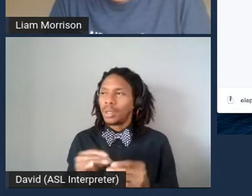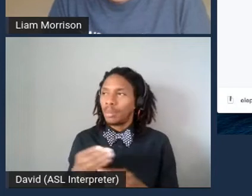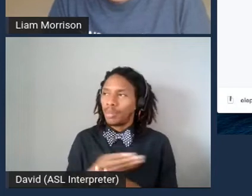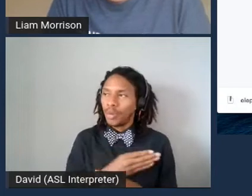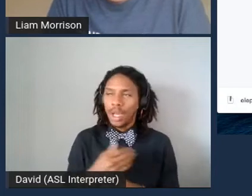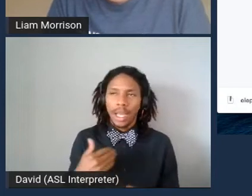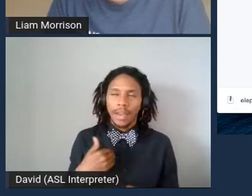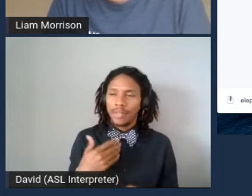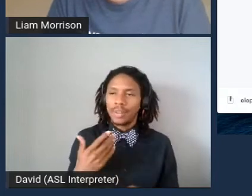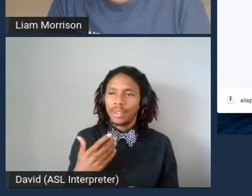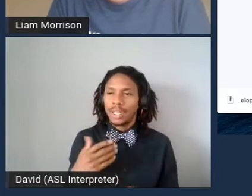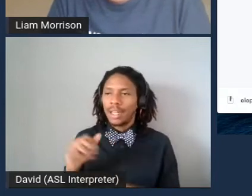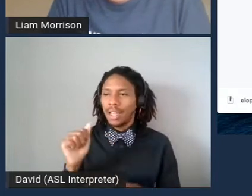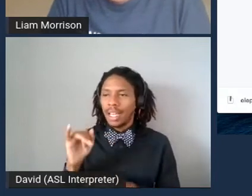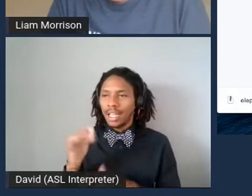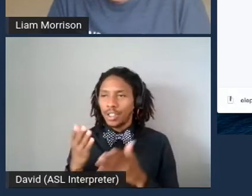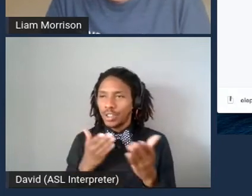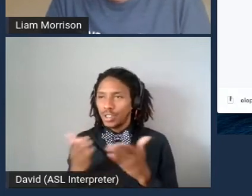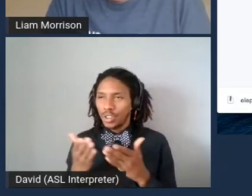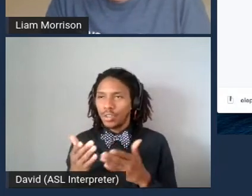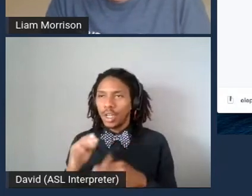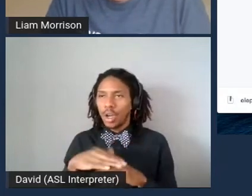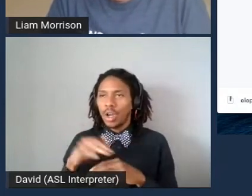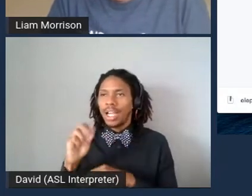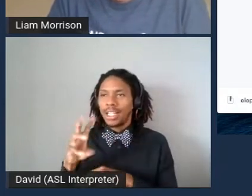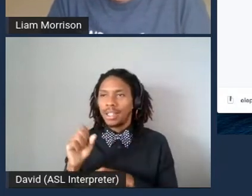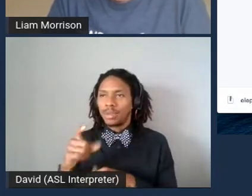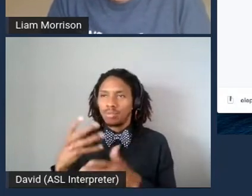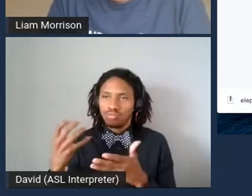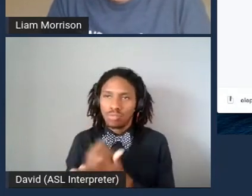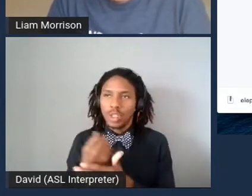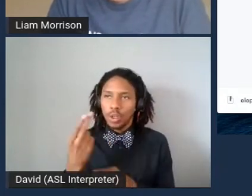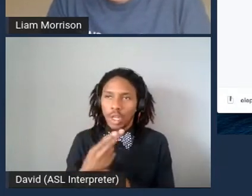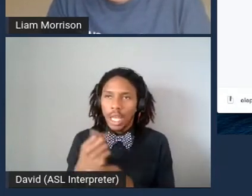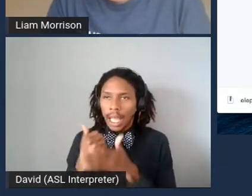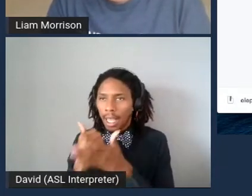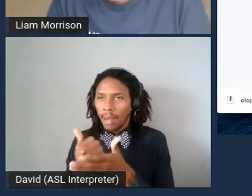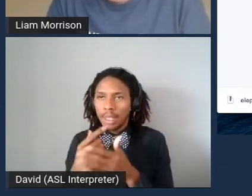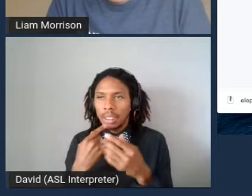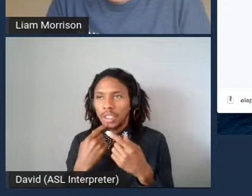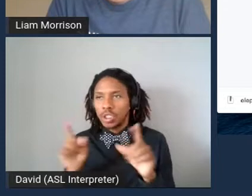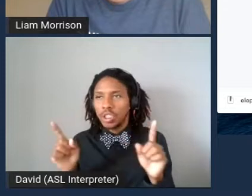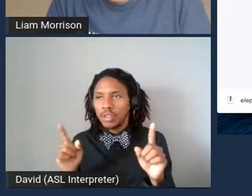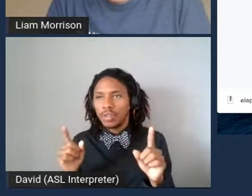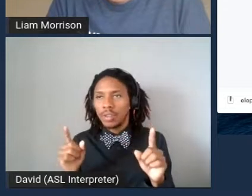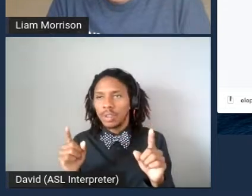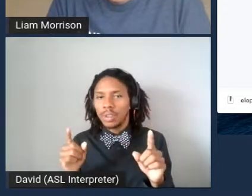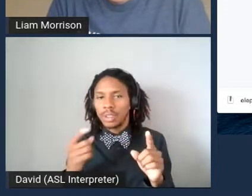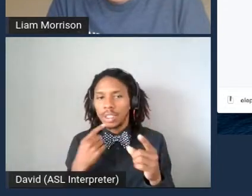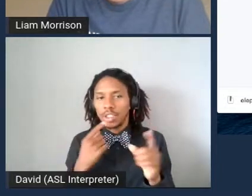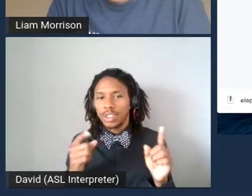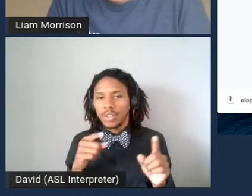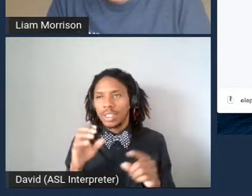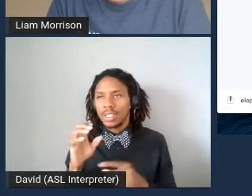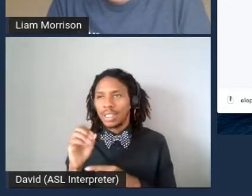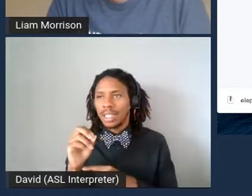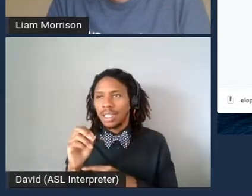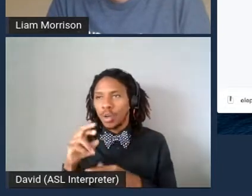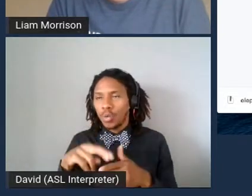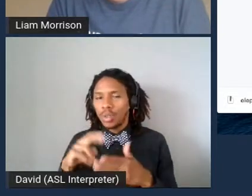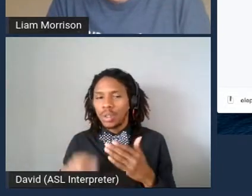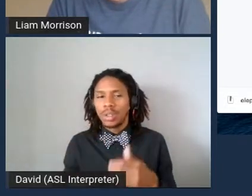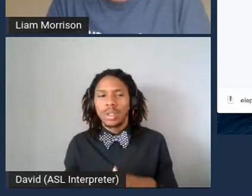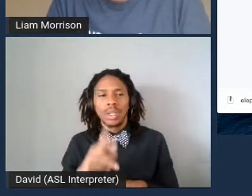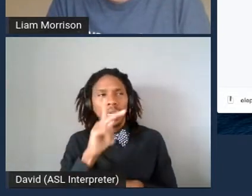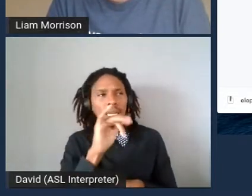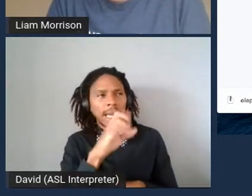bunch of AI services on AWS that you can use that can help you kind of achieve this thing, achieve this outcome. And I had a